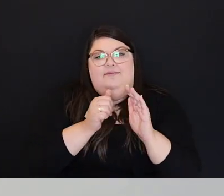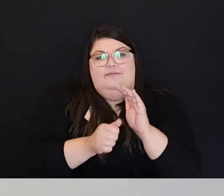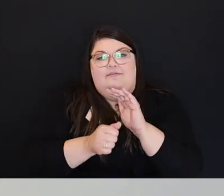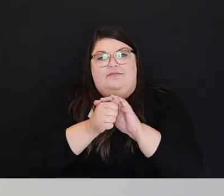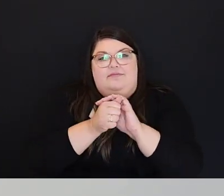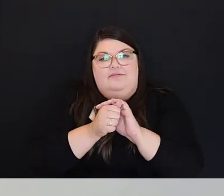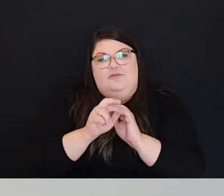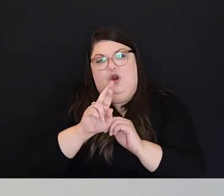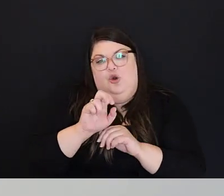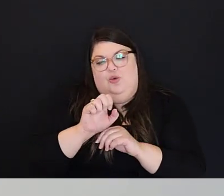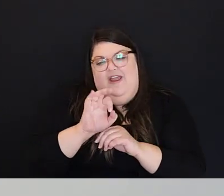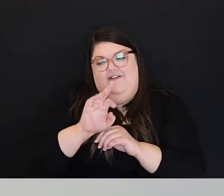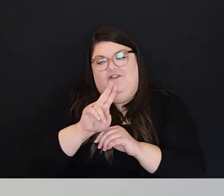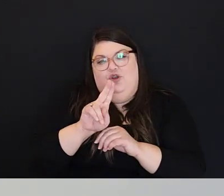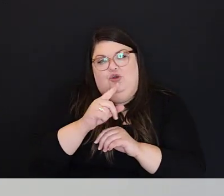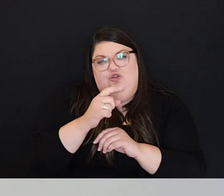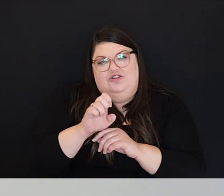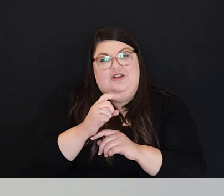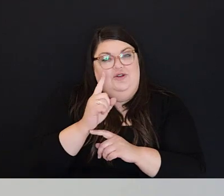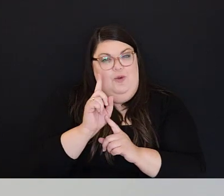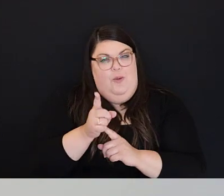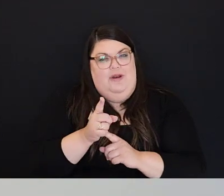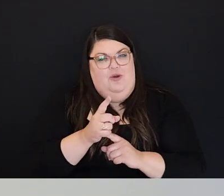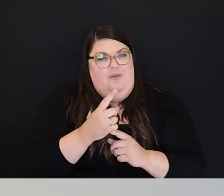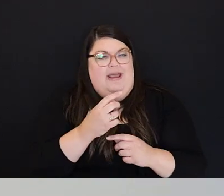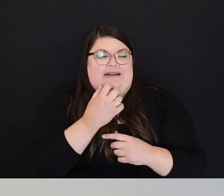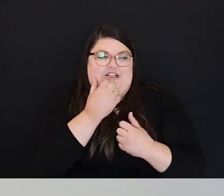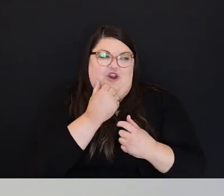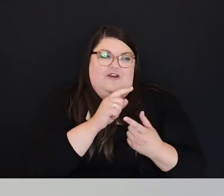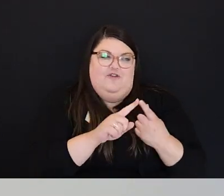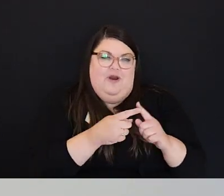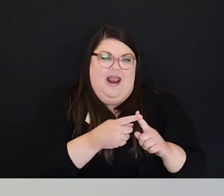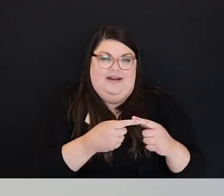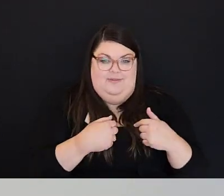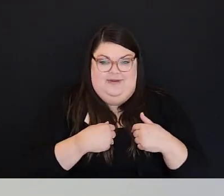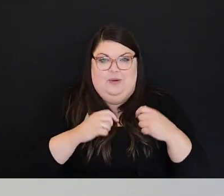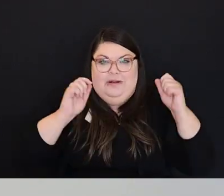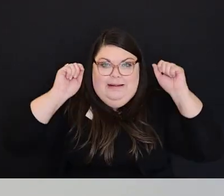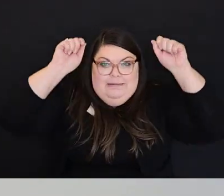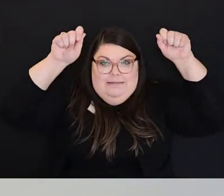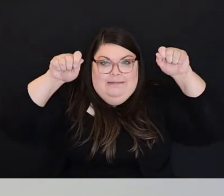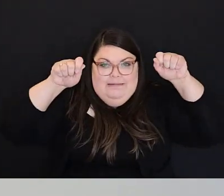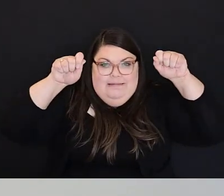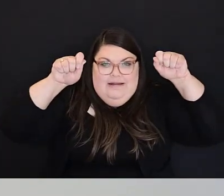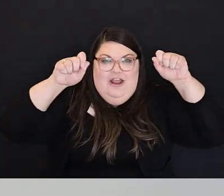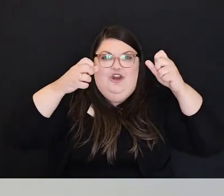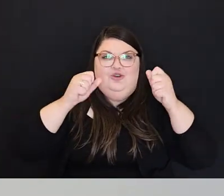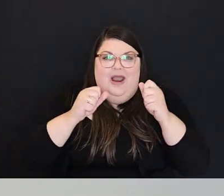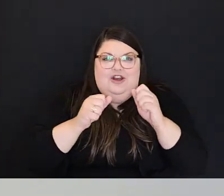moment then when Tulani, my dear friend, and I were underneath the tarp seeking refuge. And it